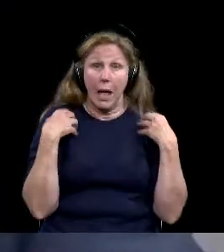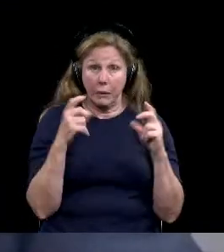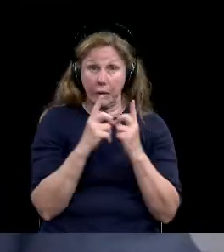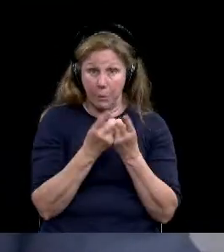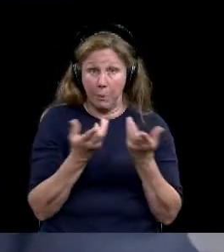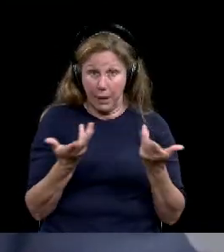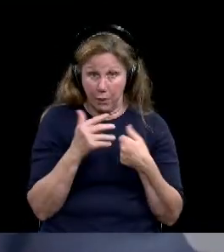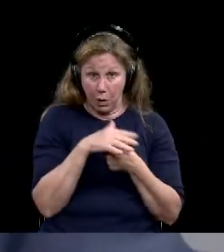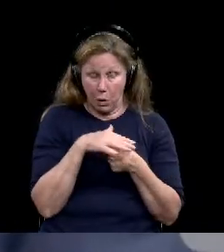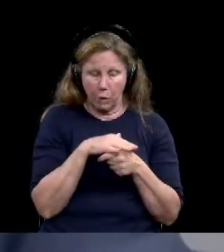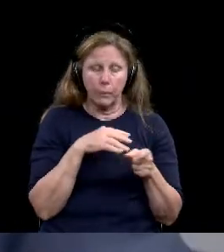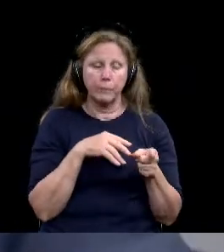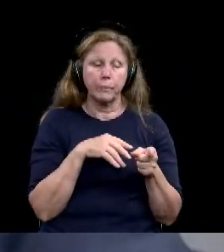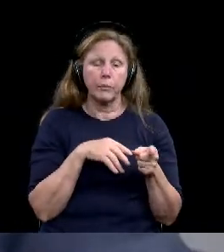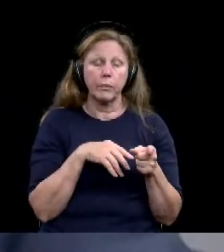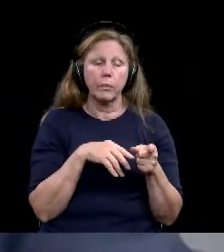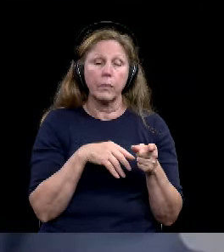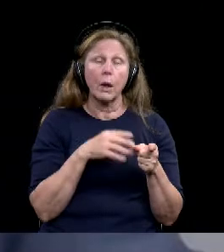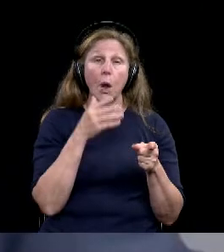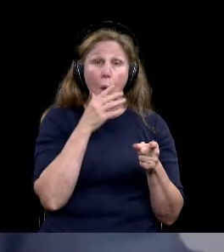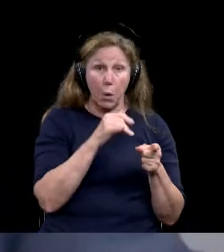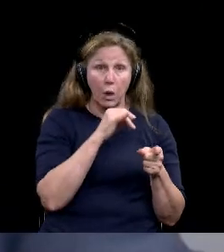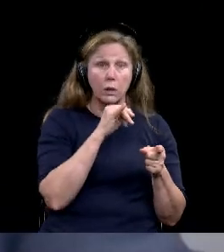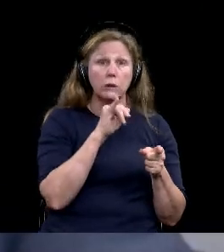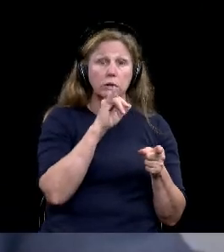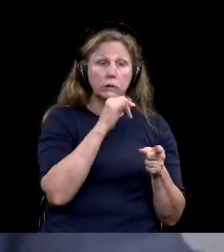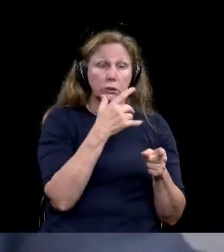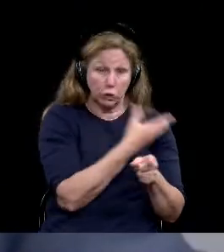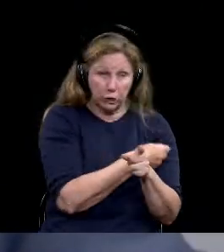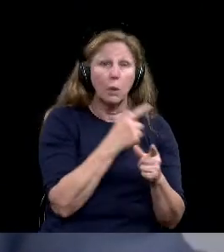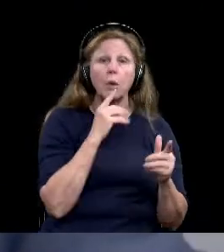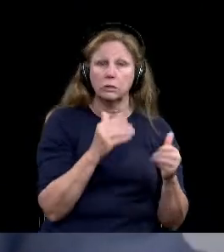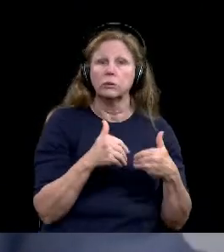businesses and nonprofit groups to schedule more clinics.